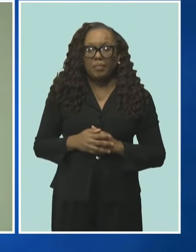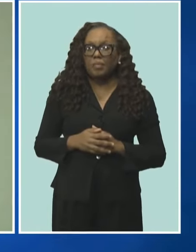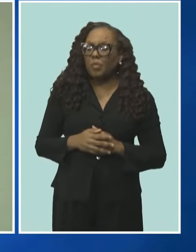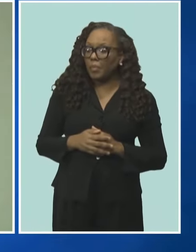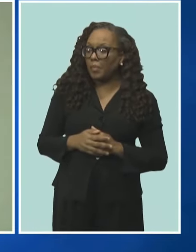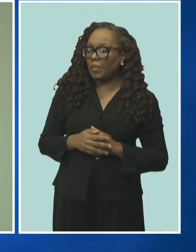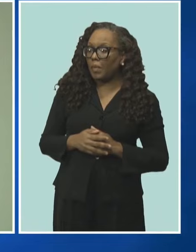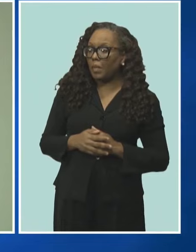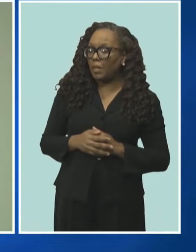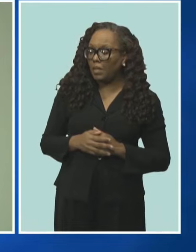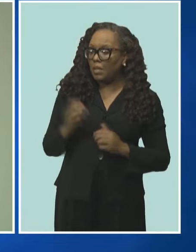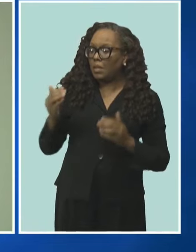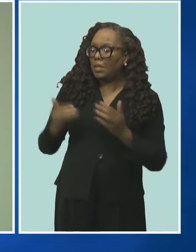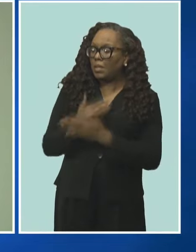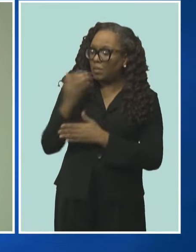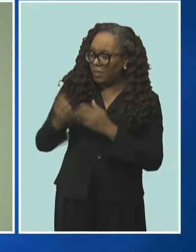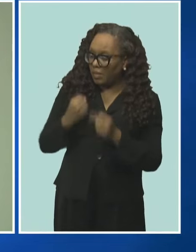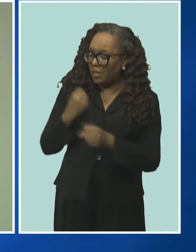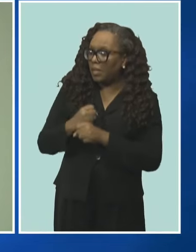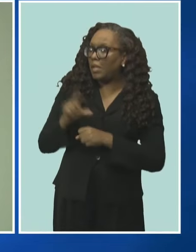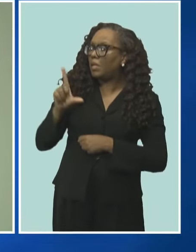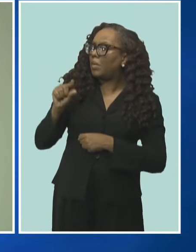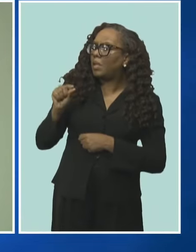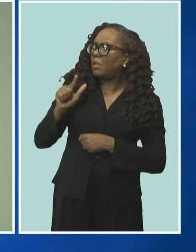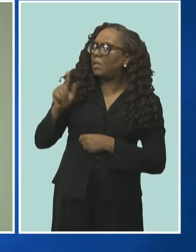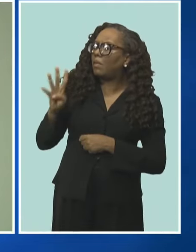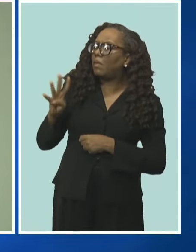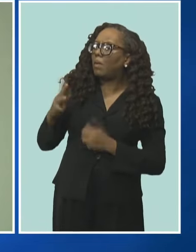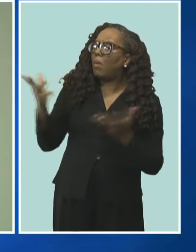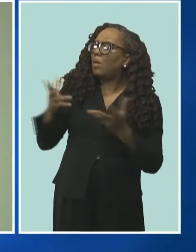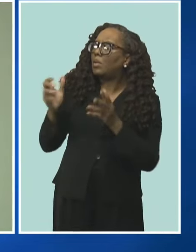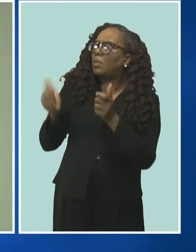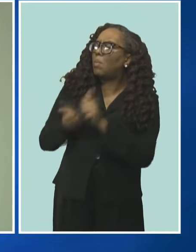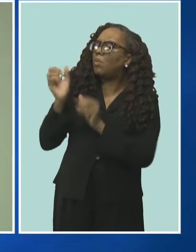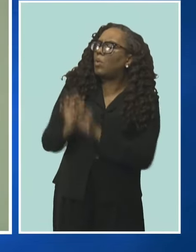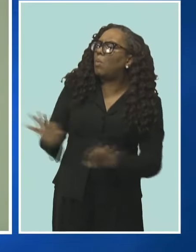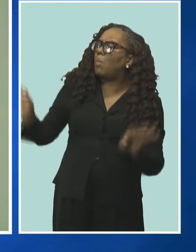year, 2024, what is the fire service's main message to Barbadians?